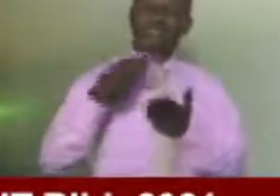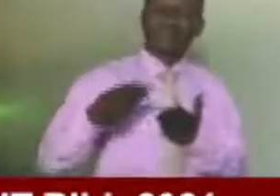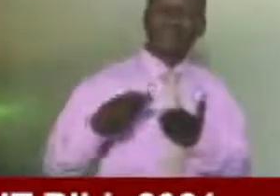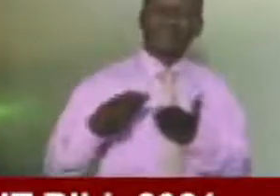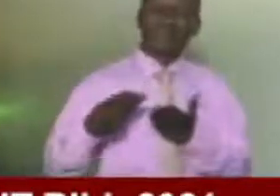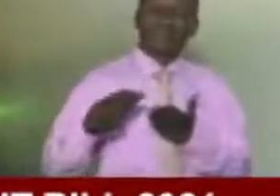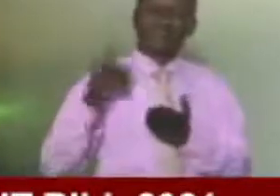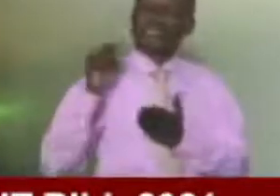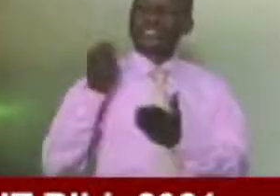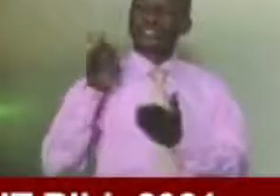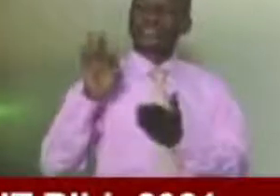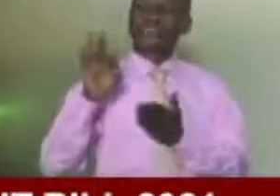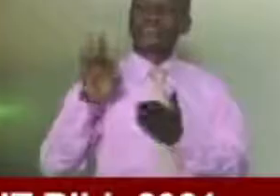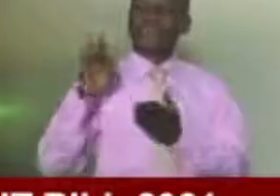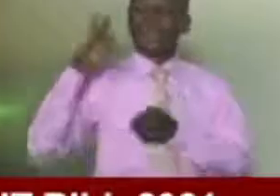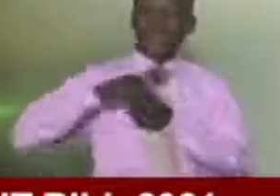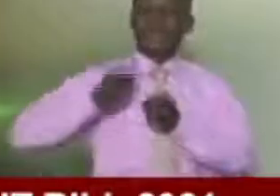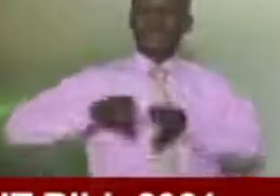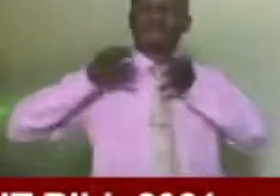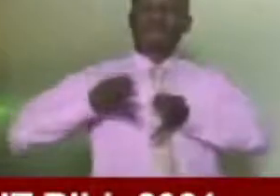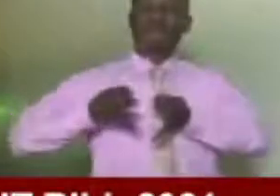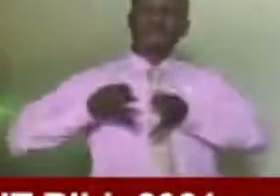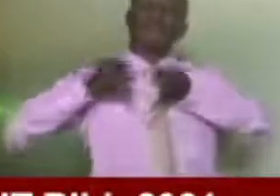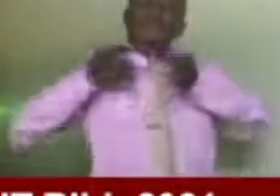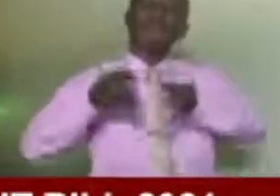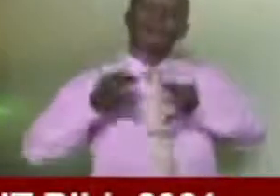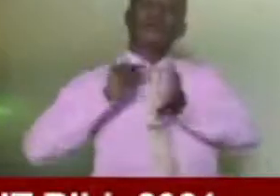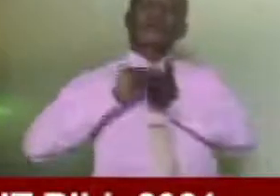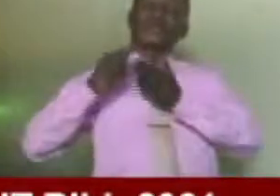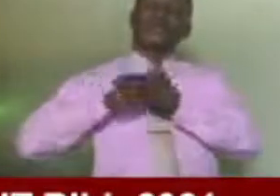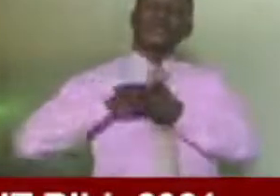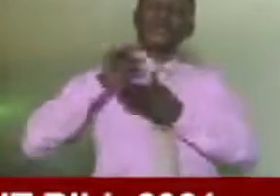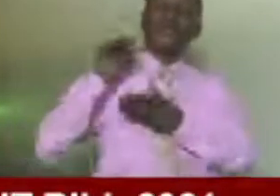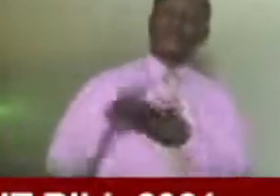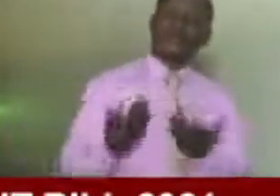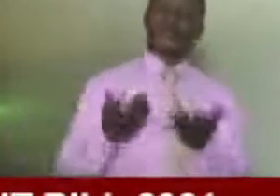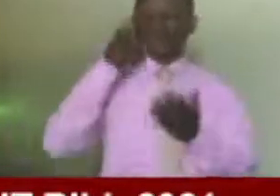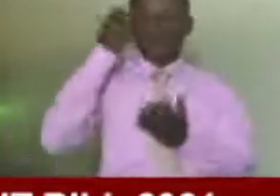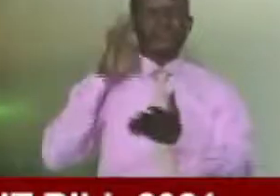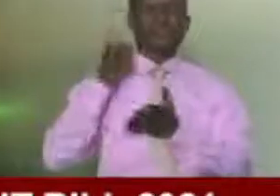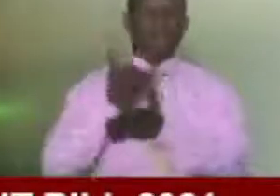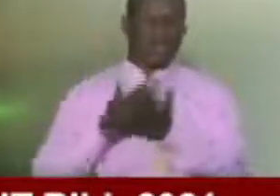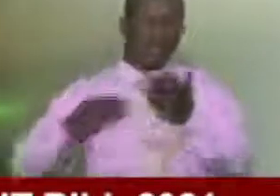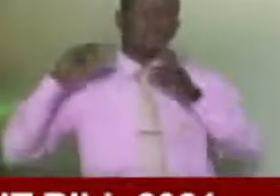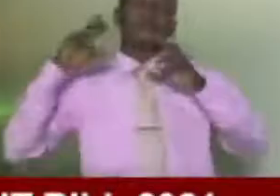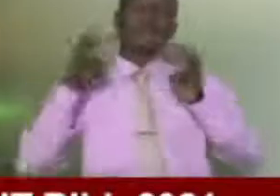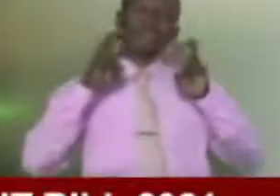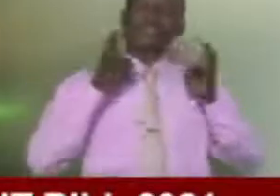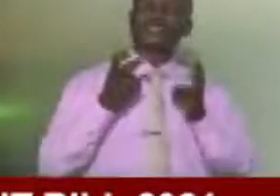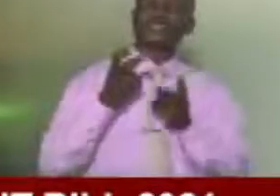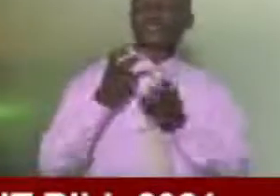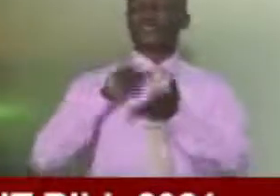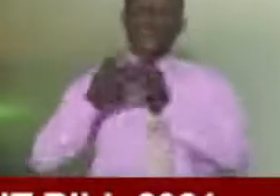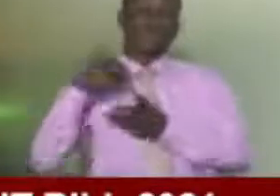2019, 2015, even 2011, were attributed to issues around elections operations and logistics and management. So when